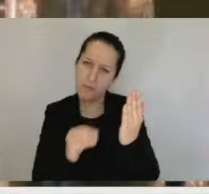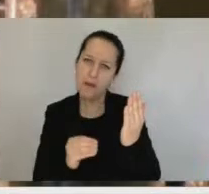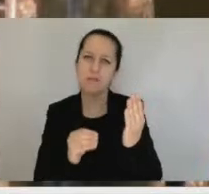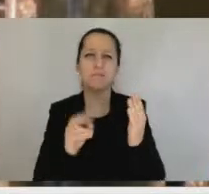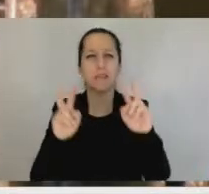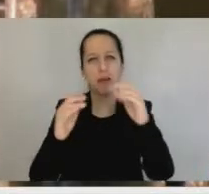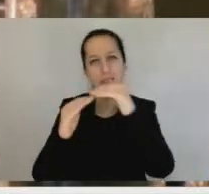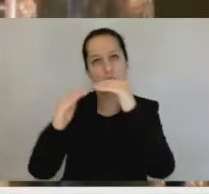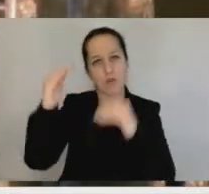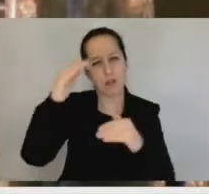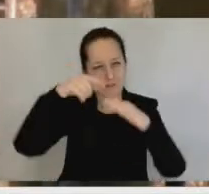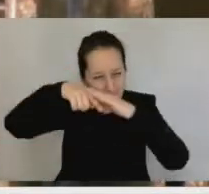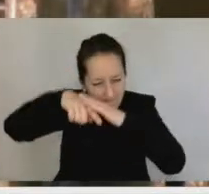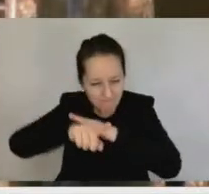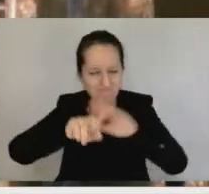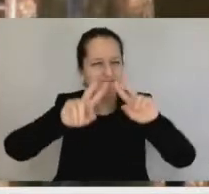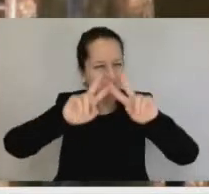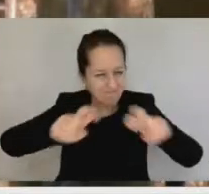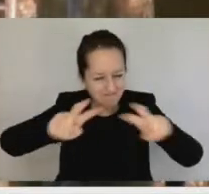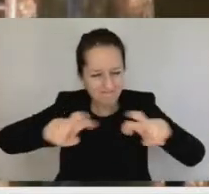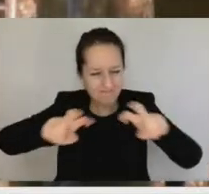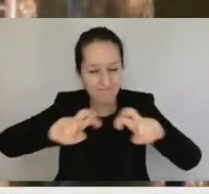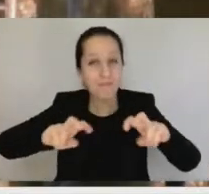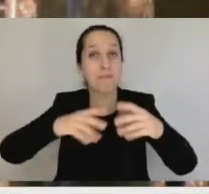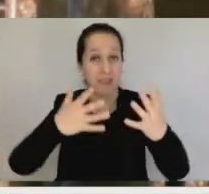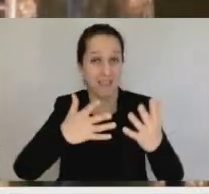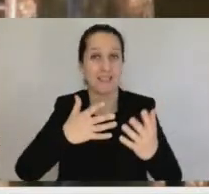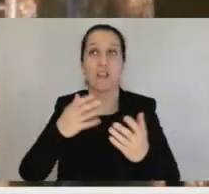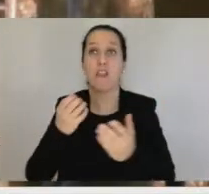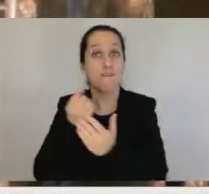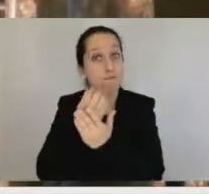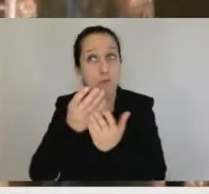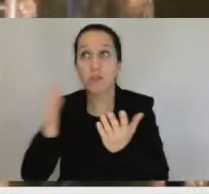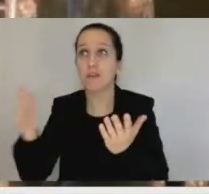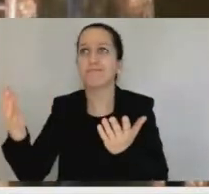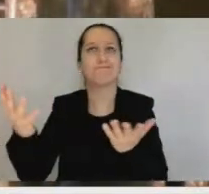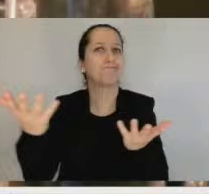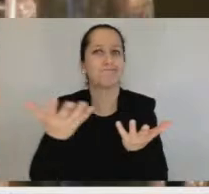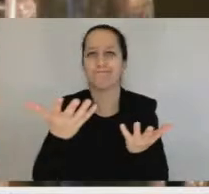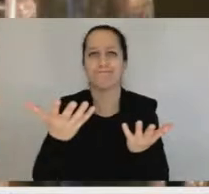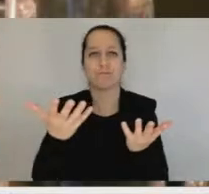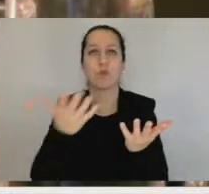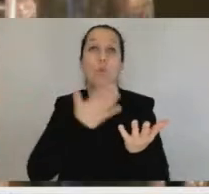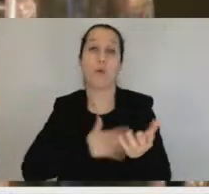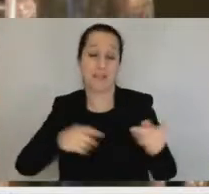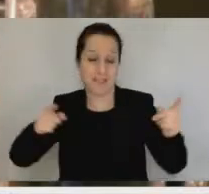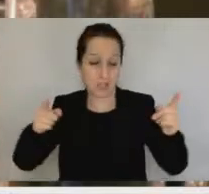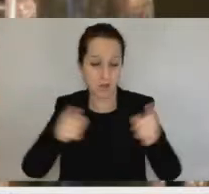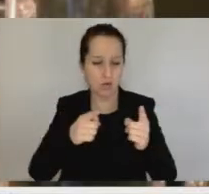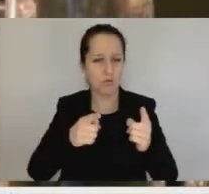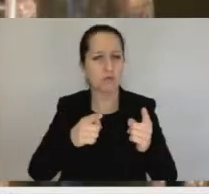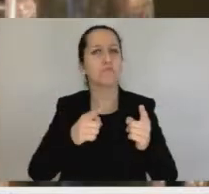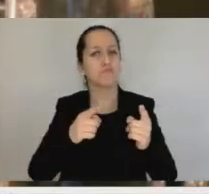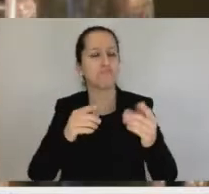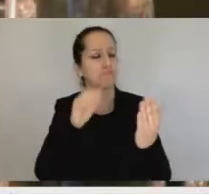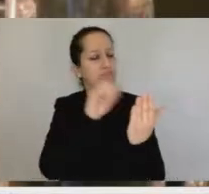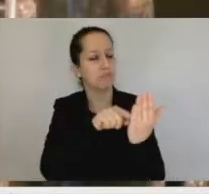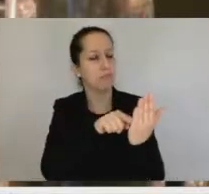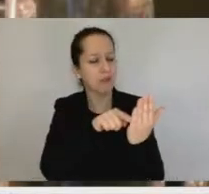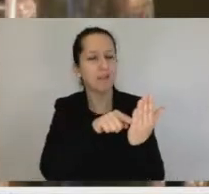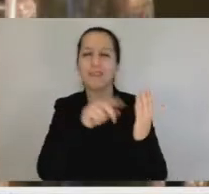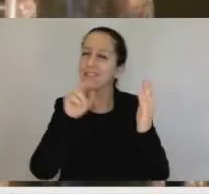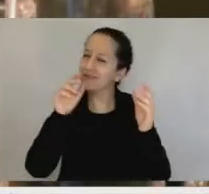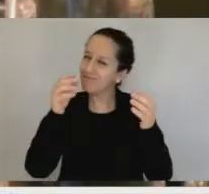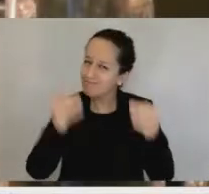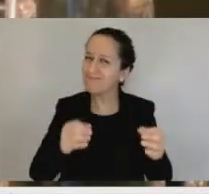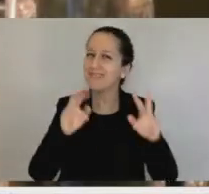gain things with a synthetic analysis, but things are complex, as we